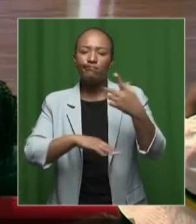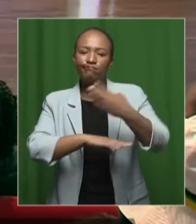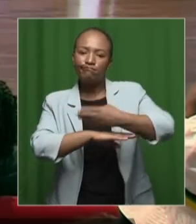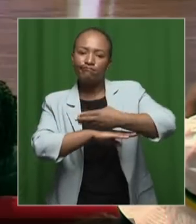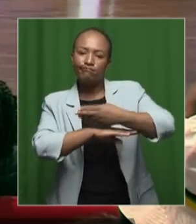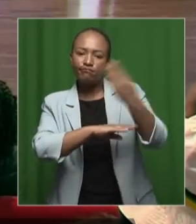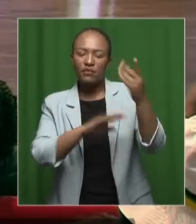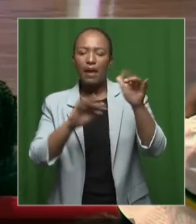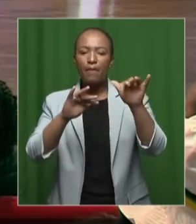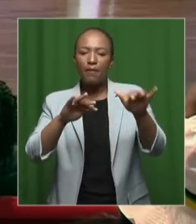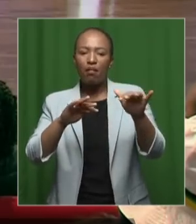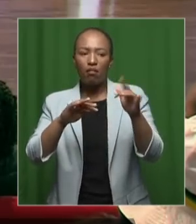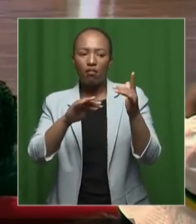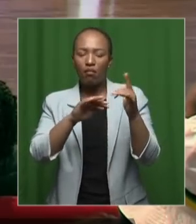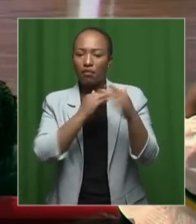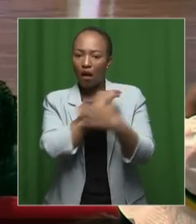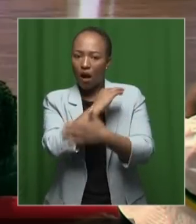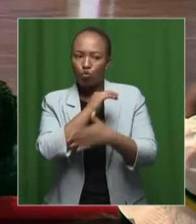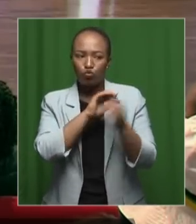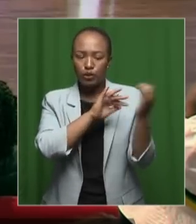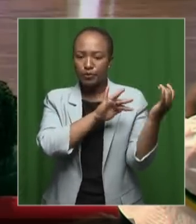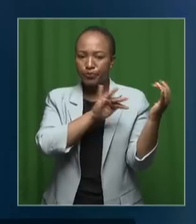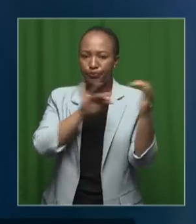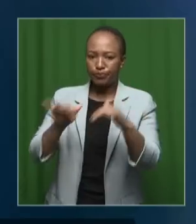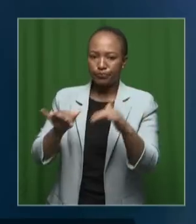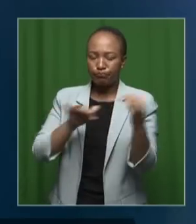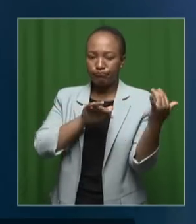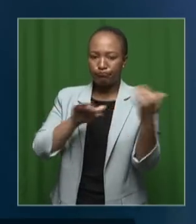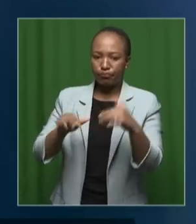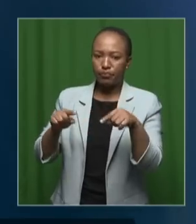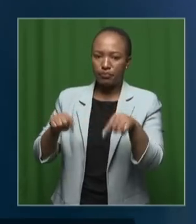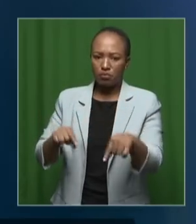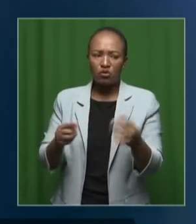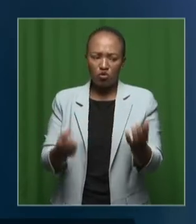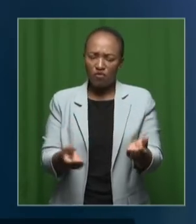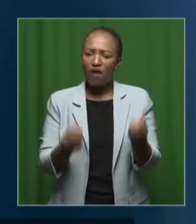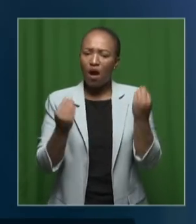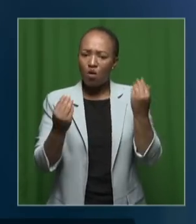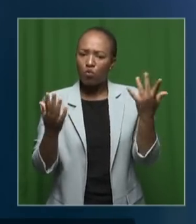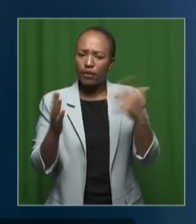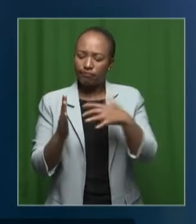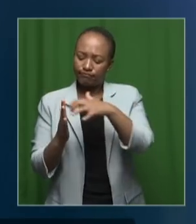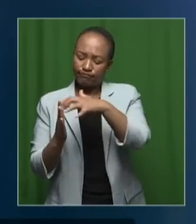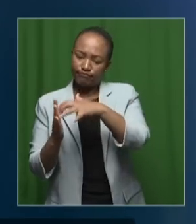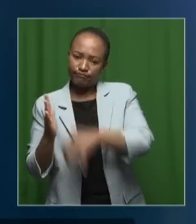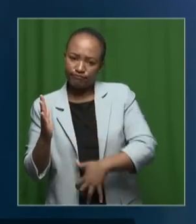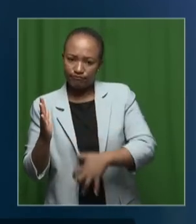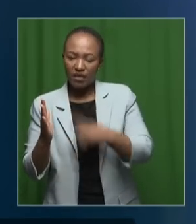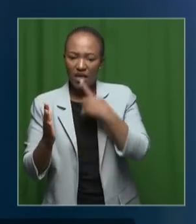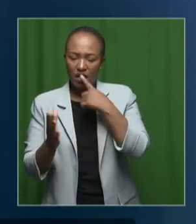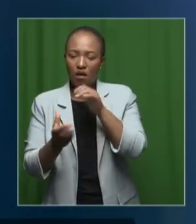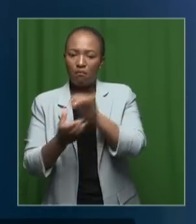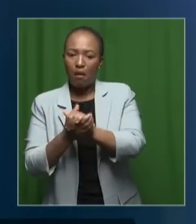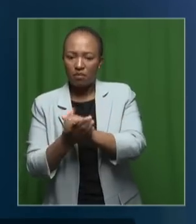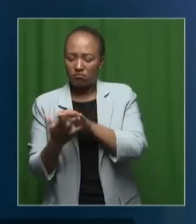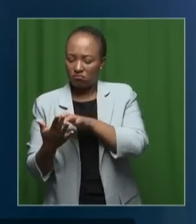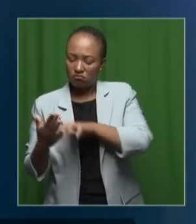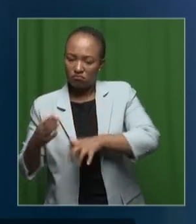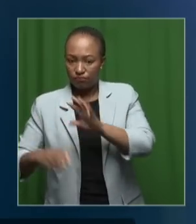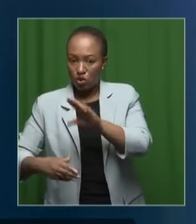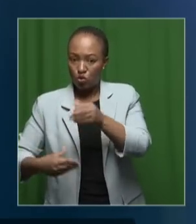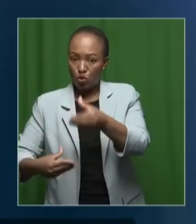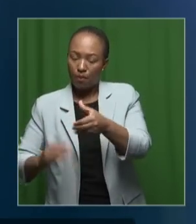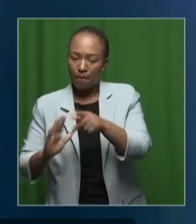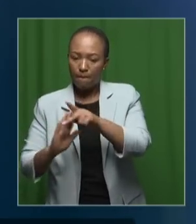on our manifesto. Firstly, we have said in our manifesto that we are going to overhaul the whole